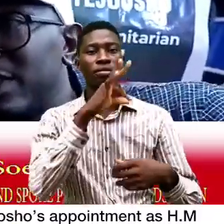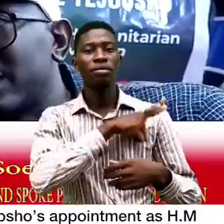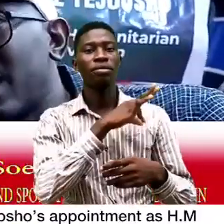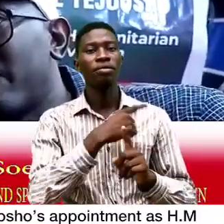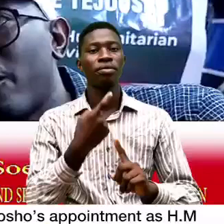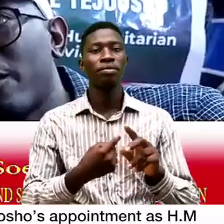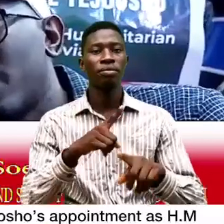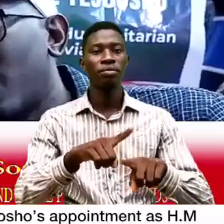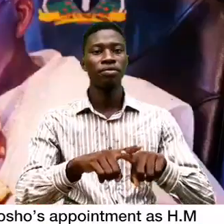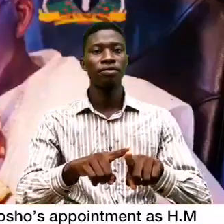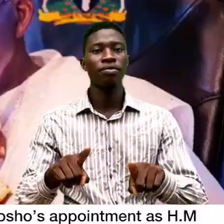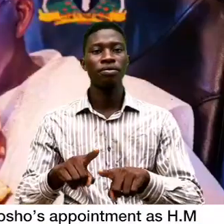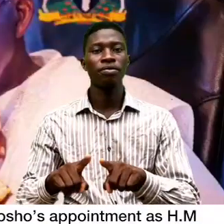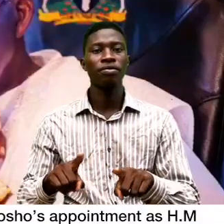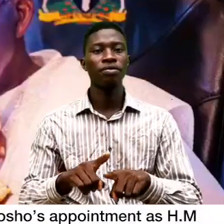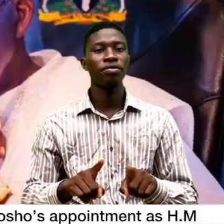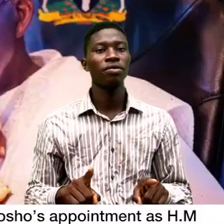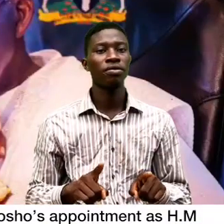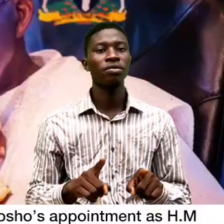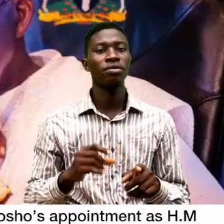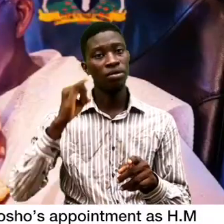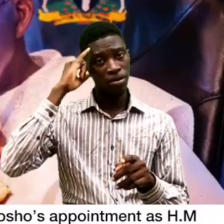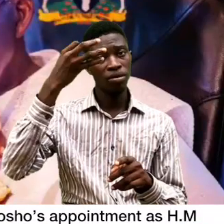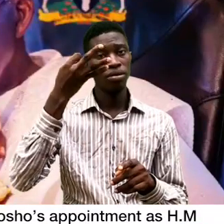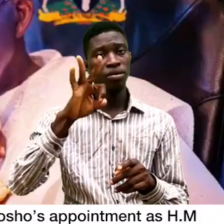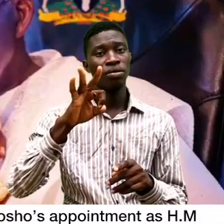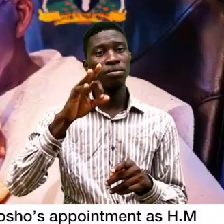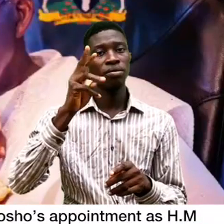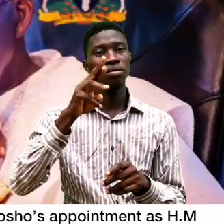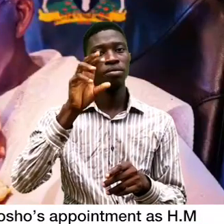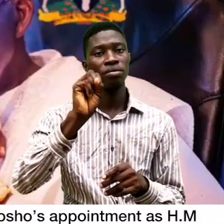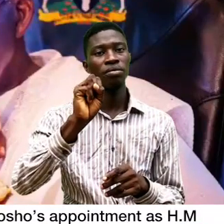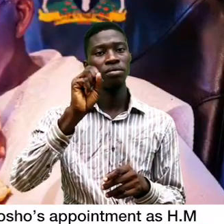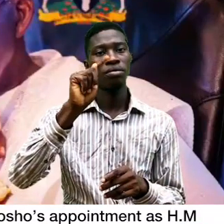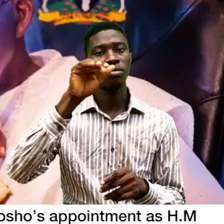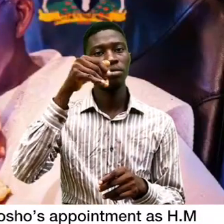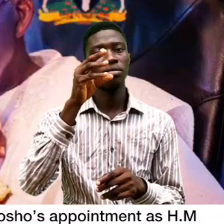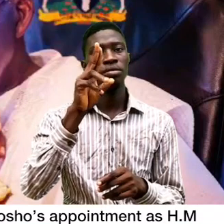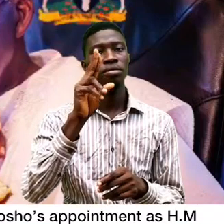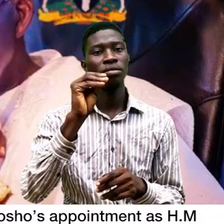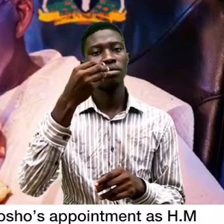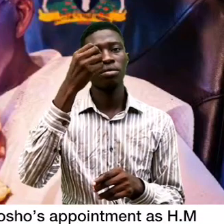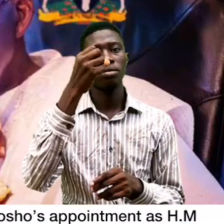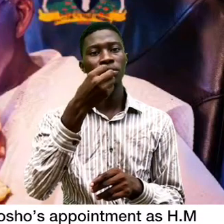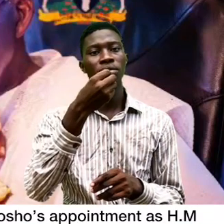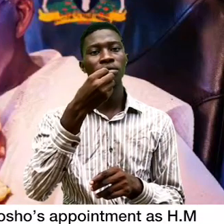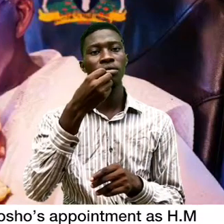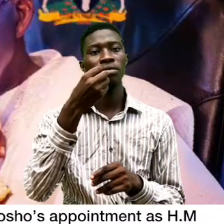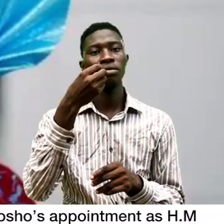from various initiatives of Mrs. Tejuosho, such as sponsoring students to